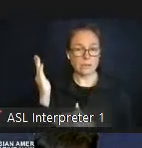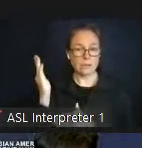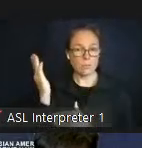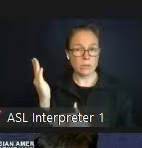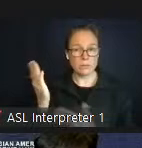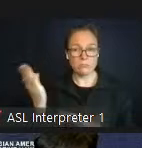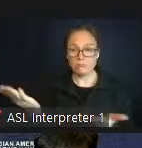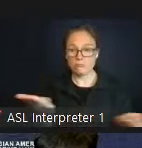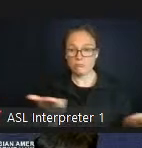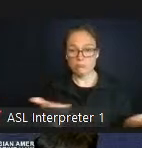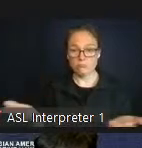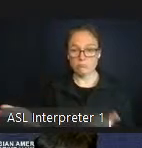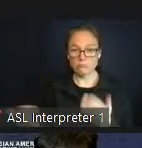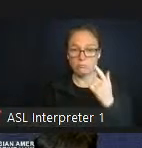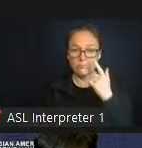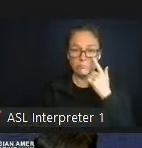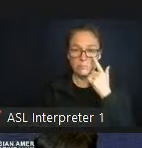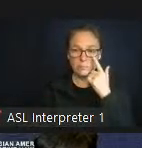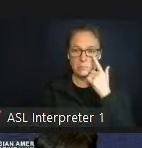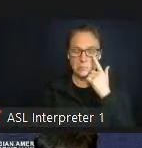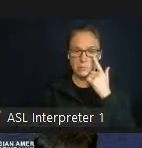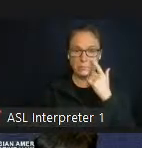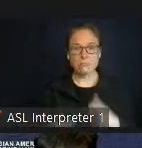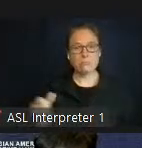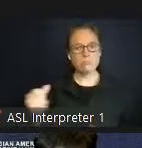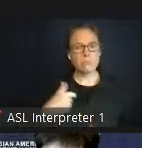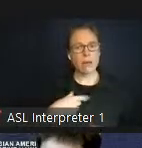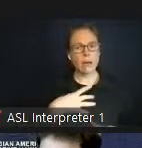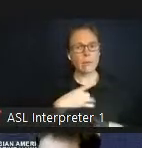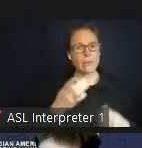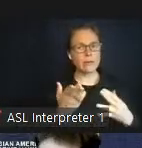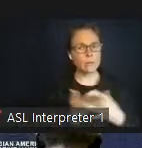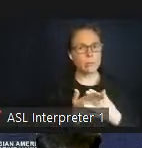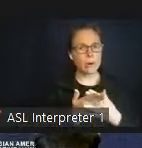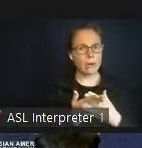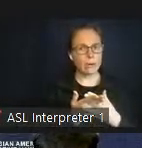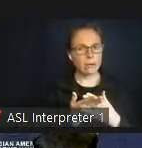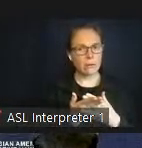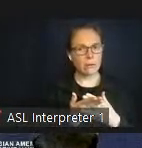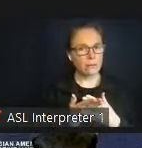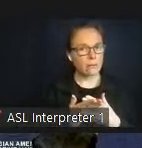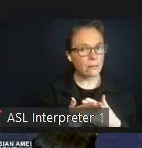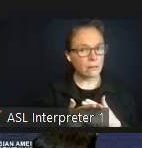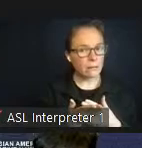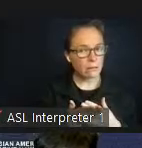committee? I'd like to take a break, but I have a question of Rachel.